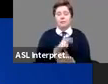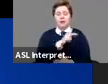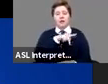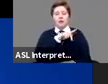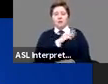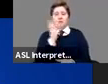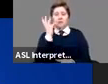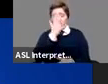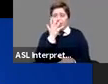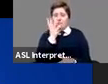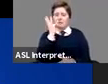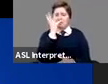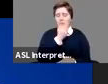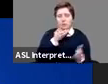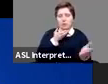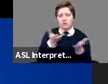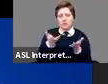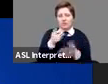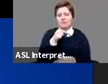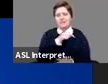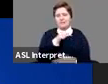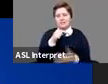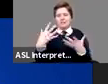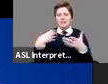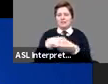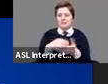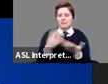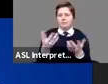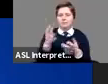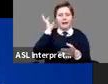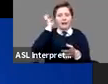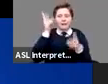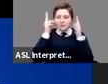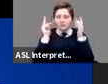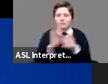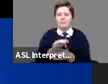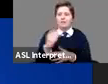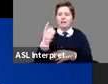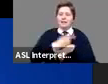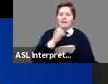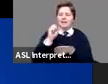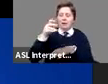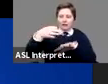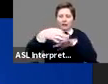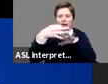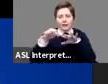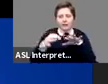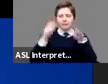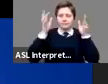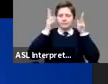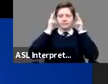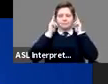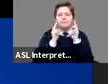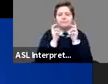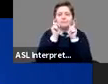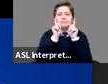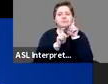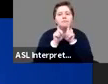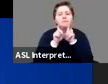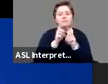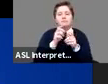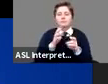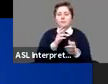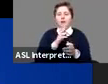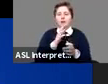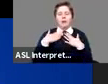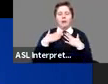beauty services. This includes salons, day spas, nail salons, barbershop, body piercing